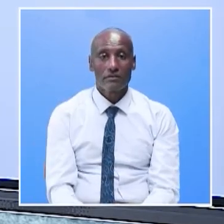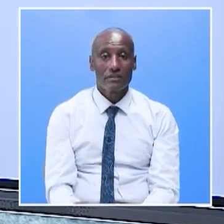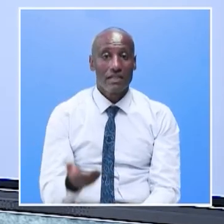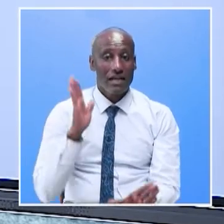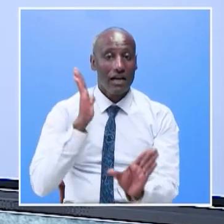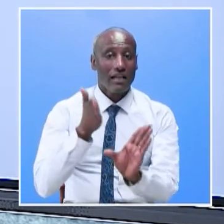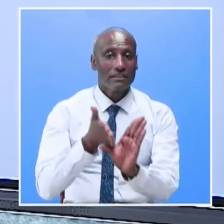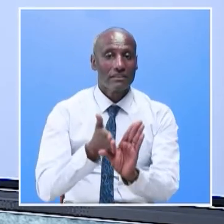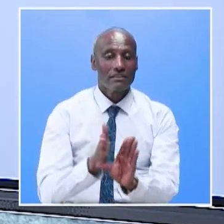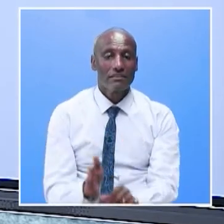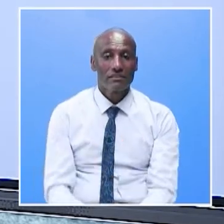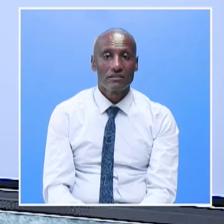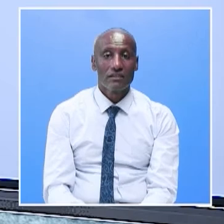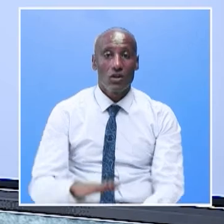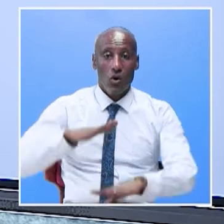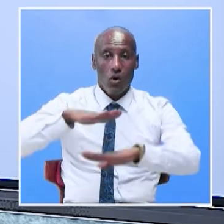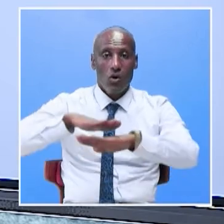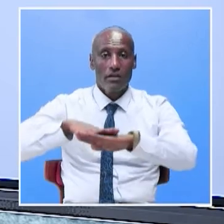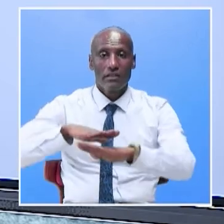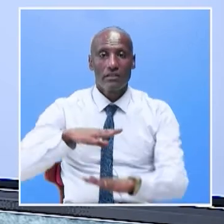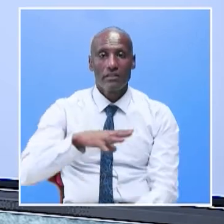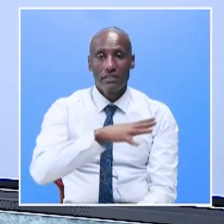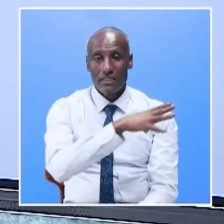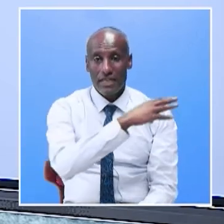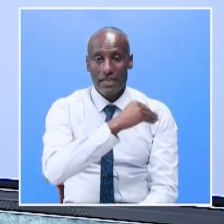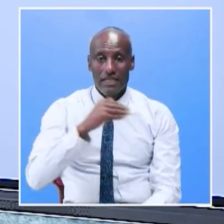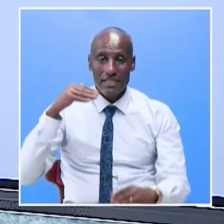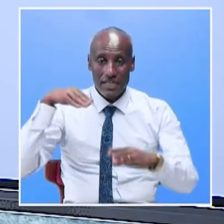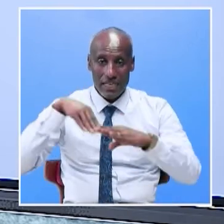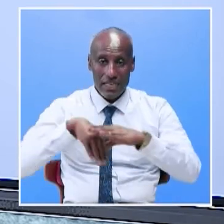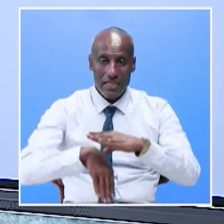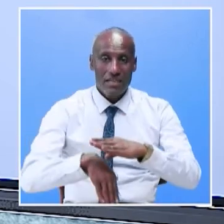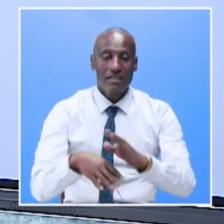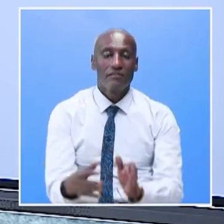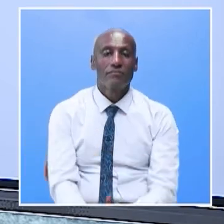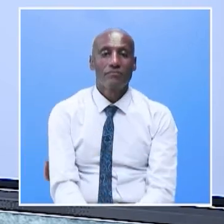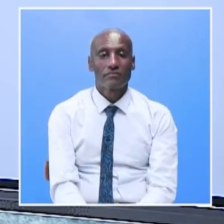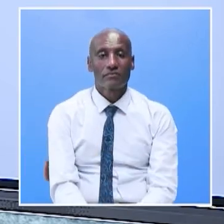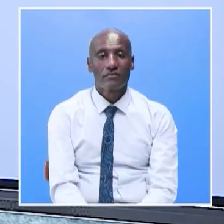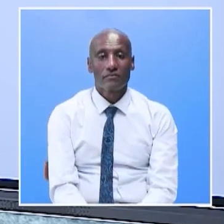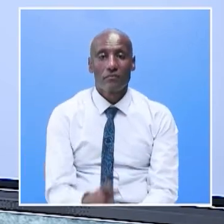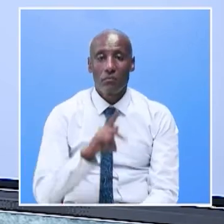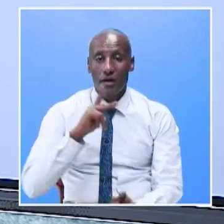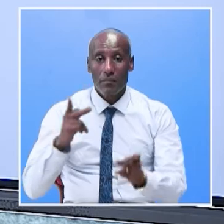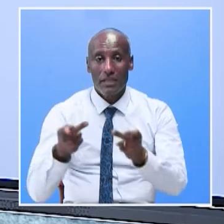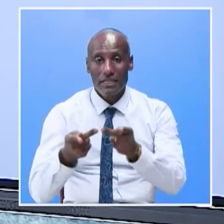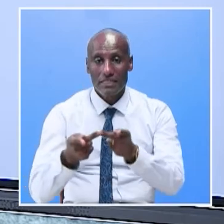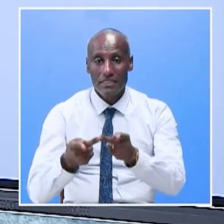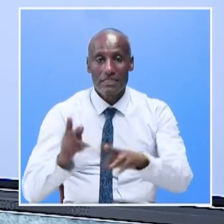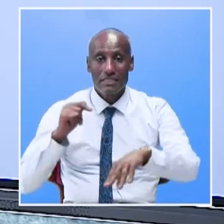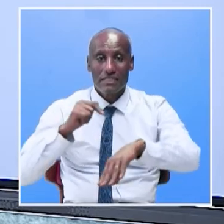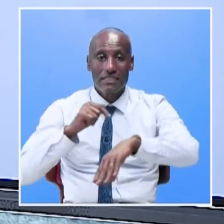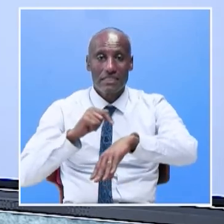at, on, and also in. By what? By